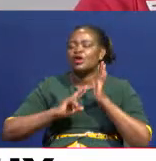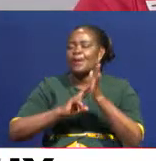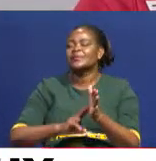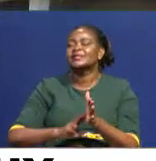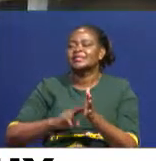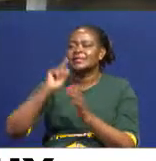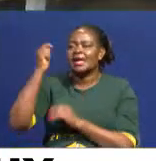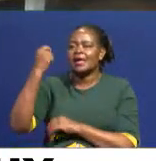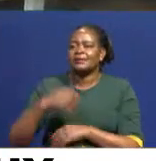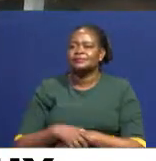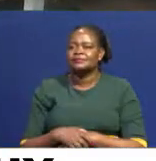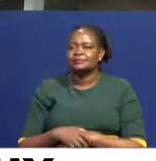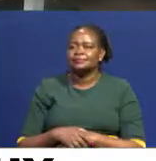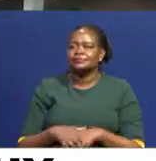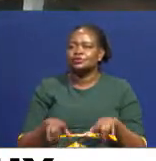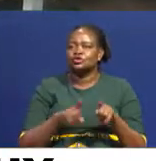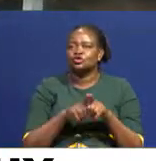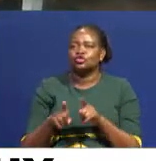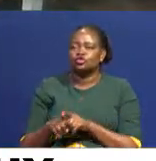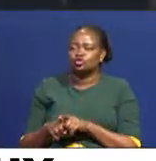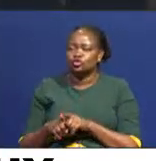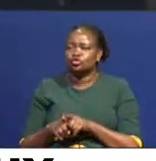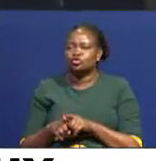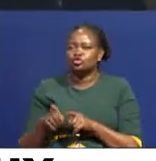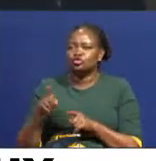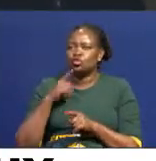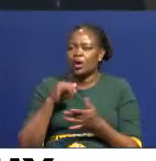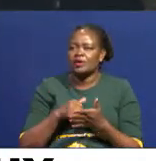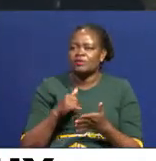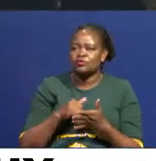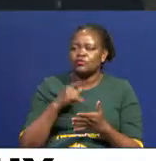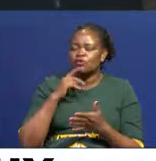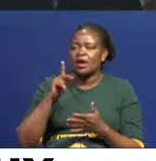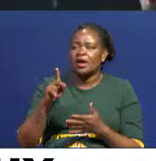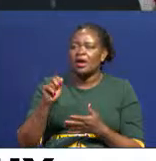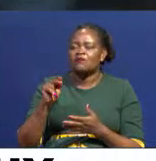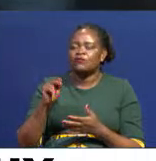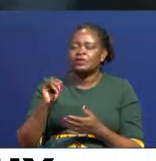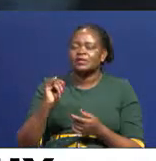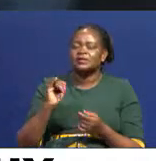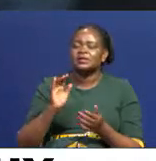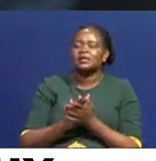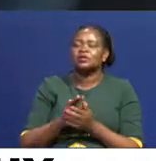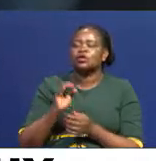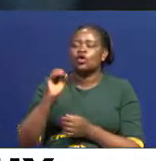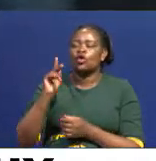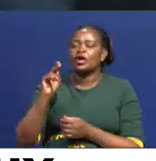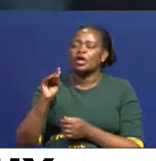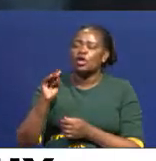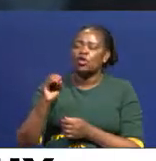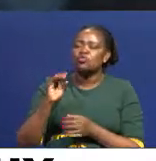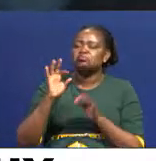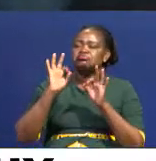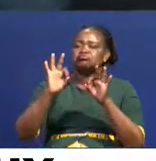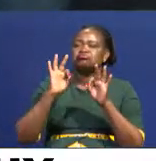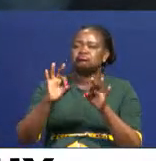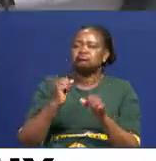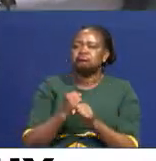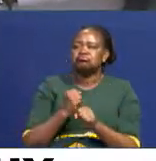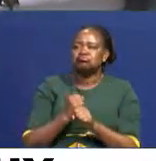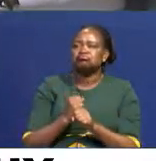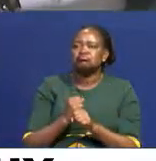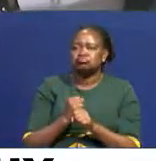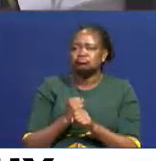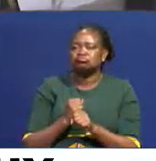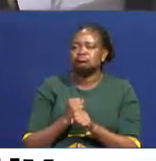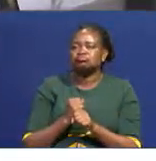foot forward. Also making the cut are Alvin Kavuli from Oilers and Philip Okeo, who have been standout performers in the Kenya Cup for